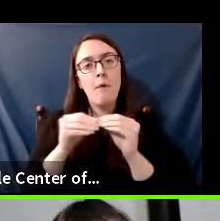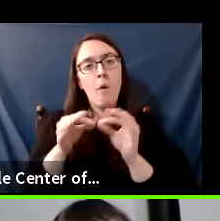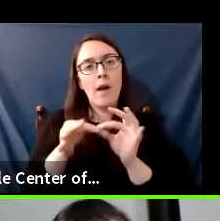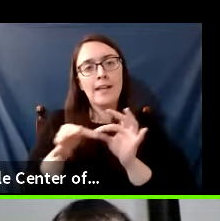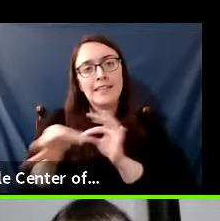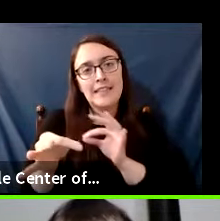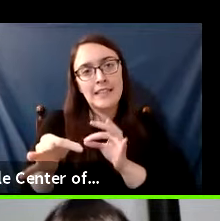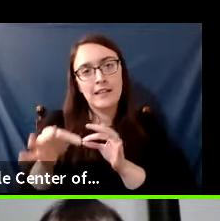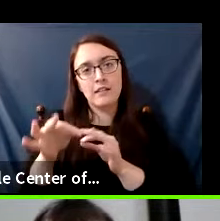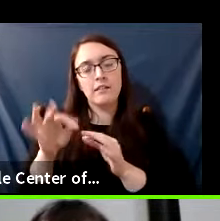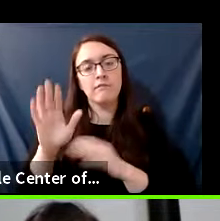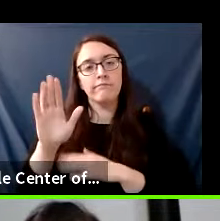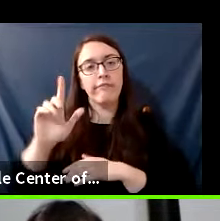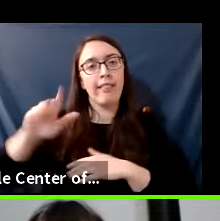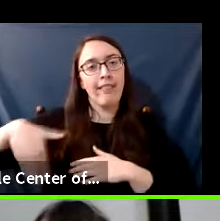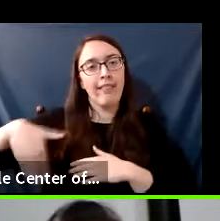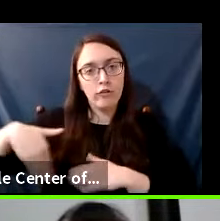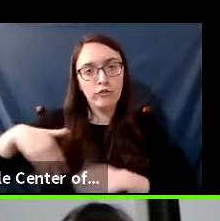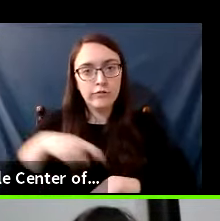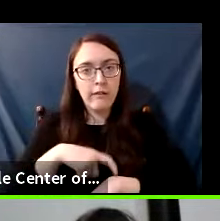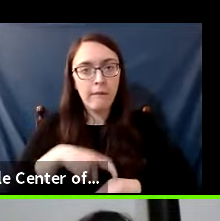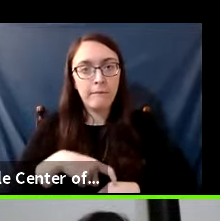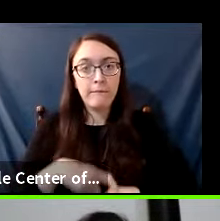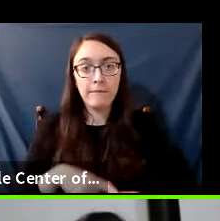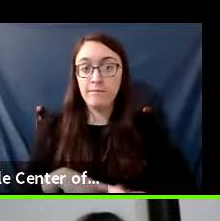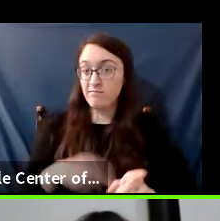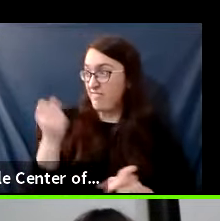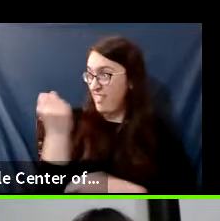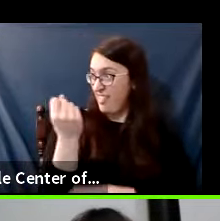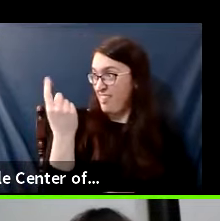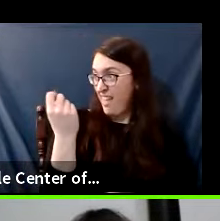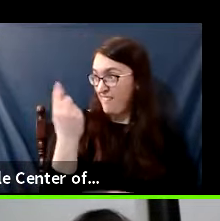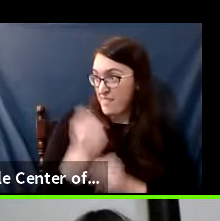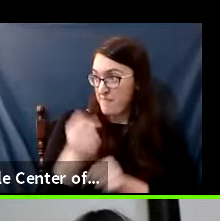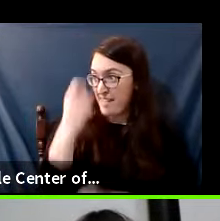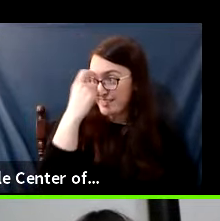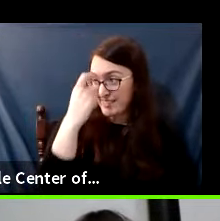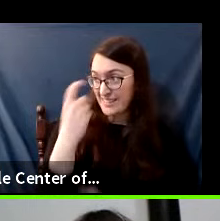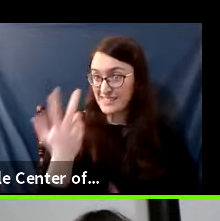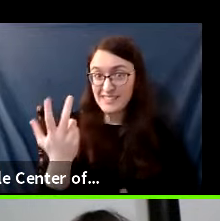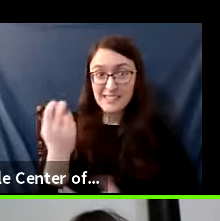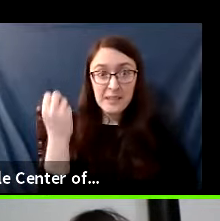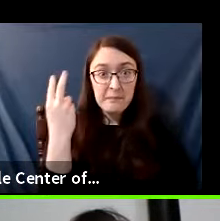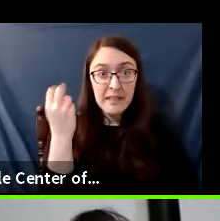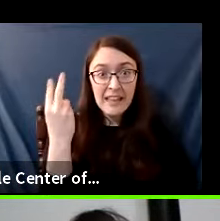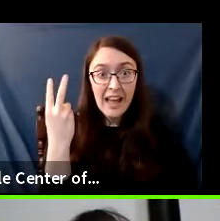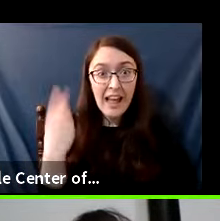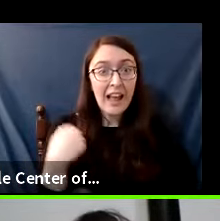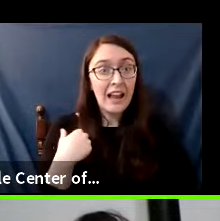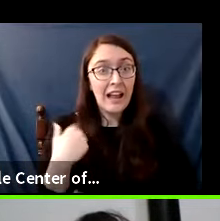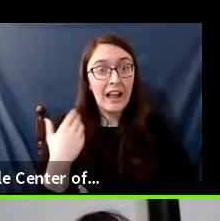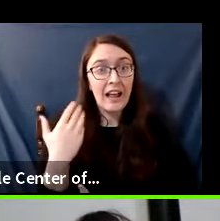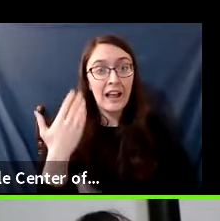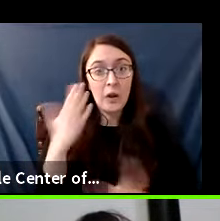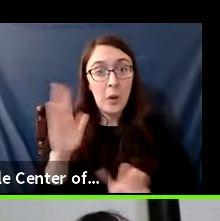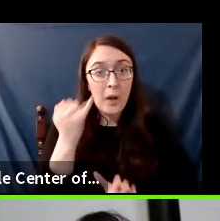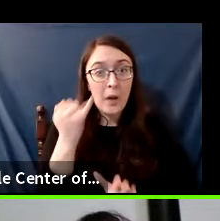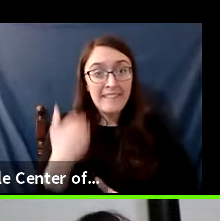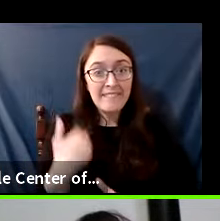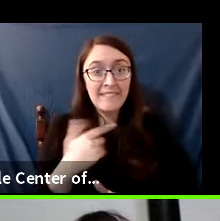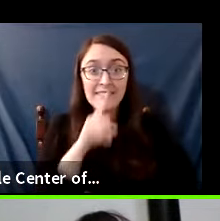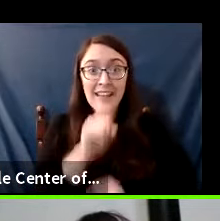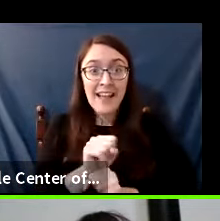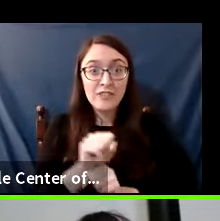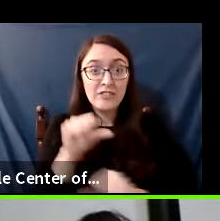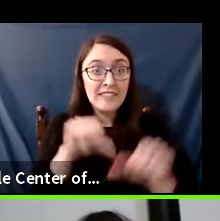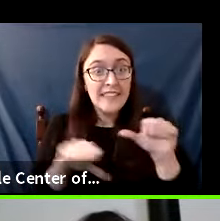And I don't know does it make sense? Does 11 make sense? Is midnight too late? I don't know that there's any science either way. And I don't